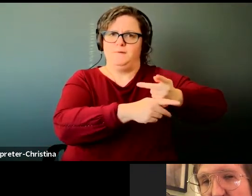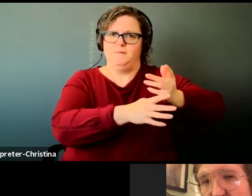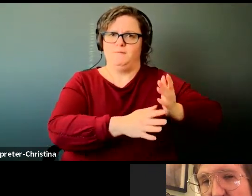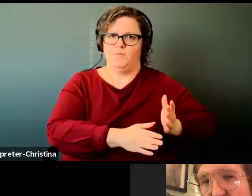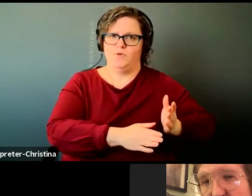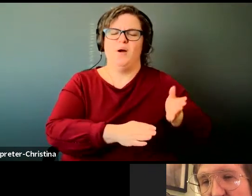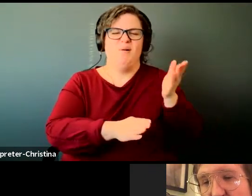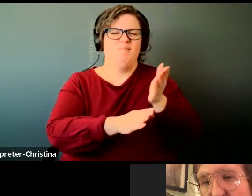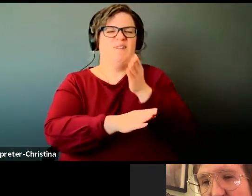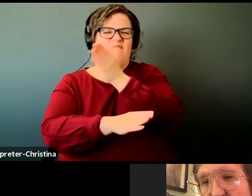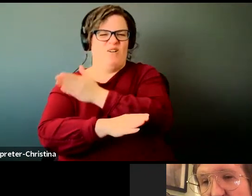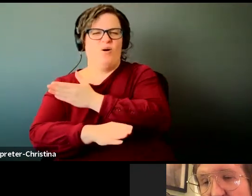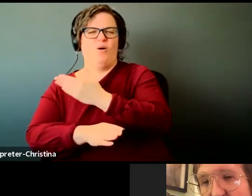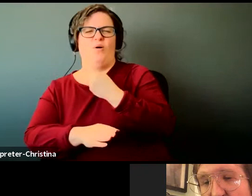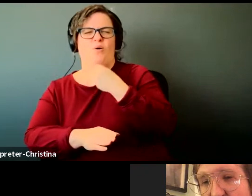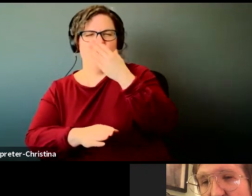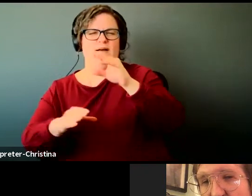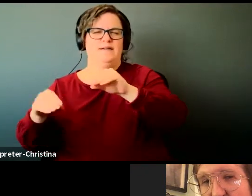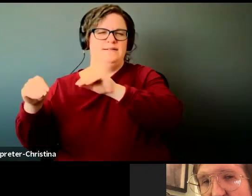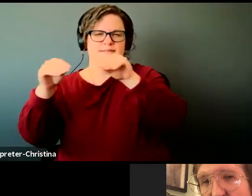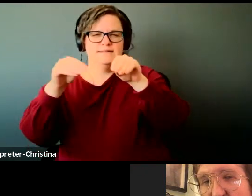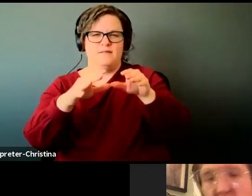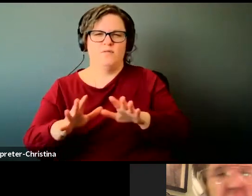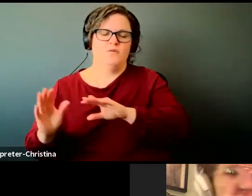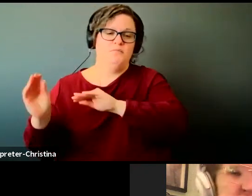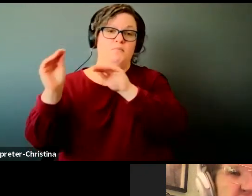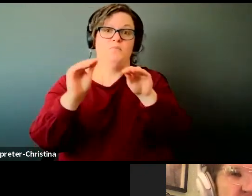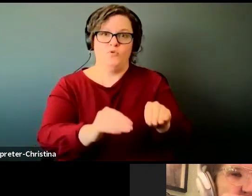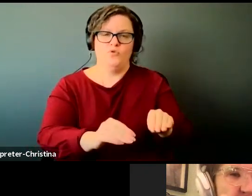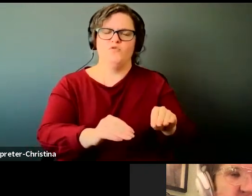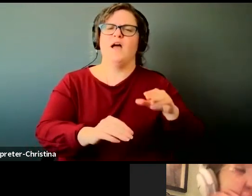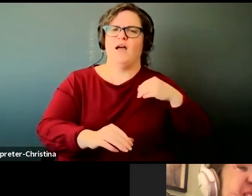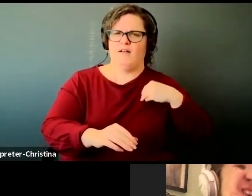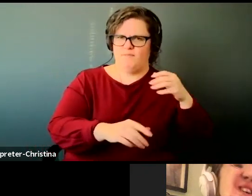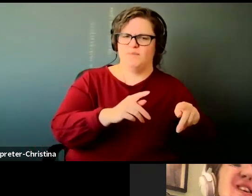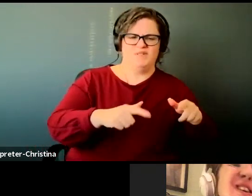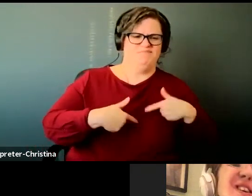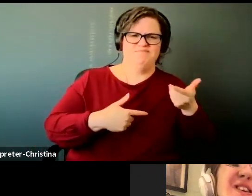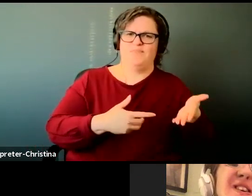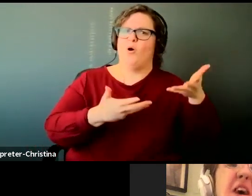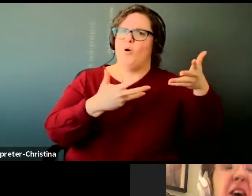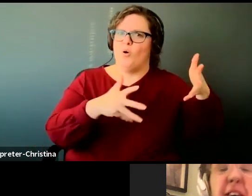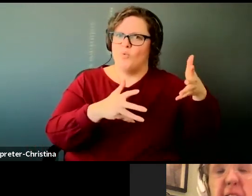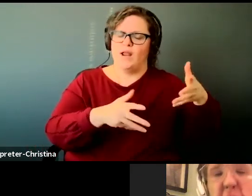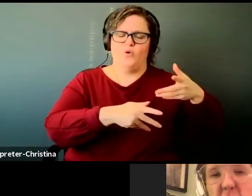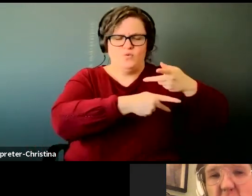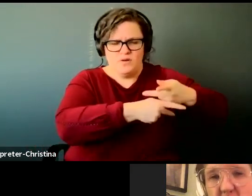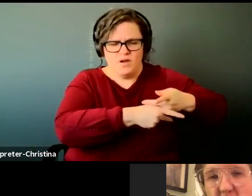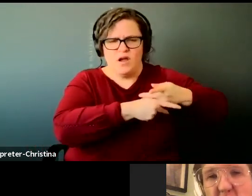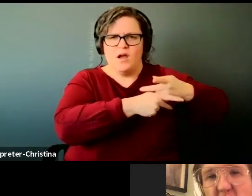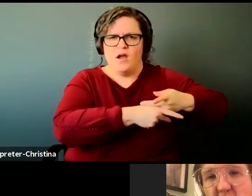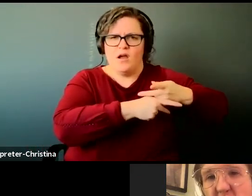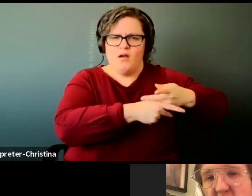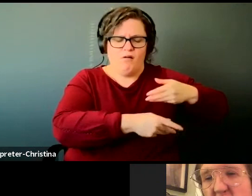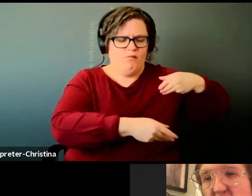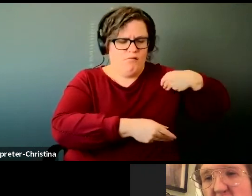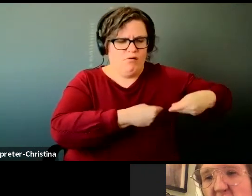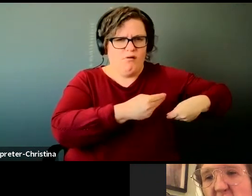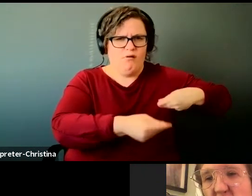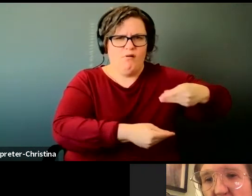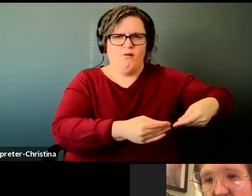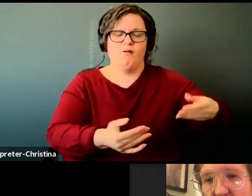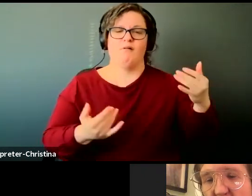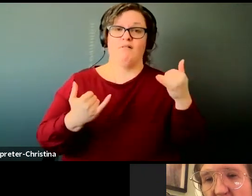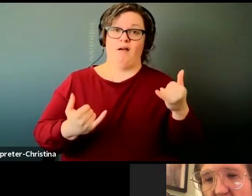who actually tended to those territories and cared for those territories from generation to generations, and now we get to benefit